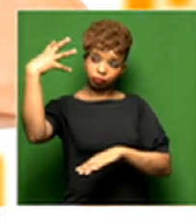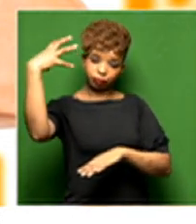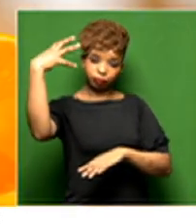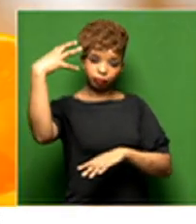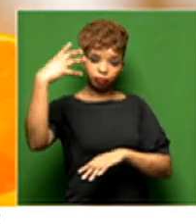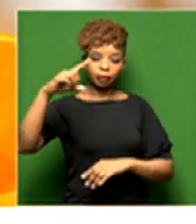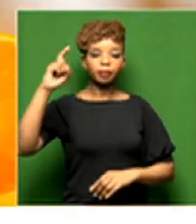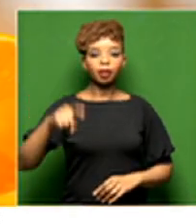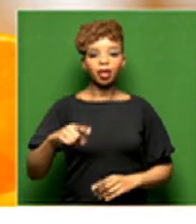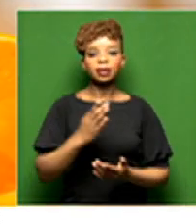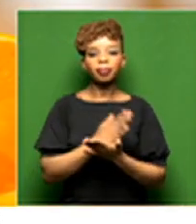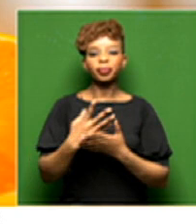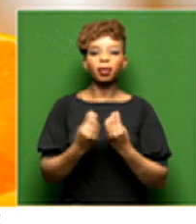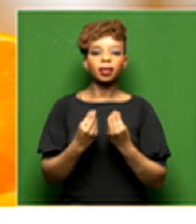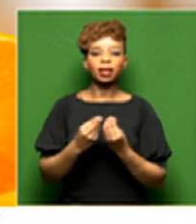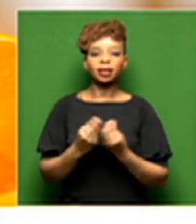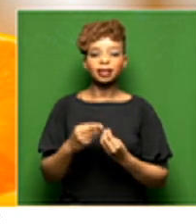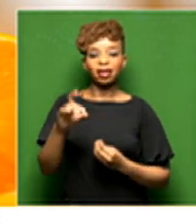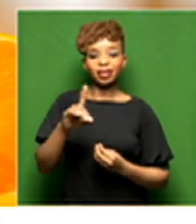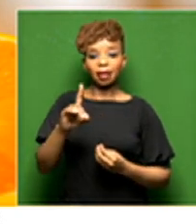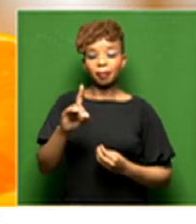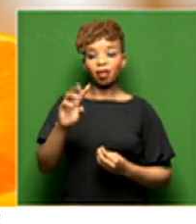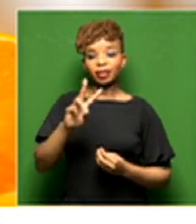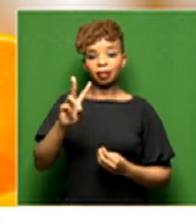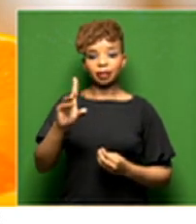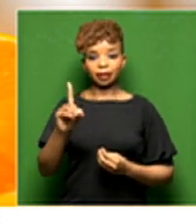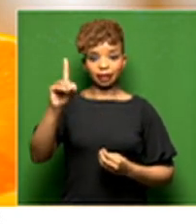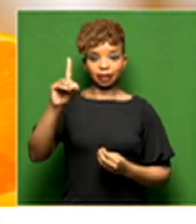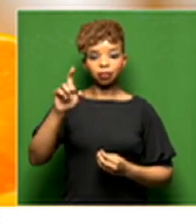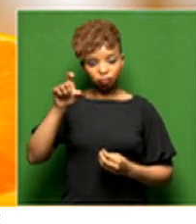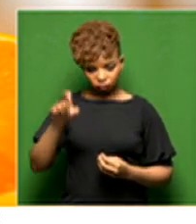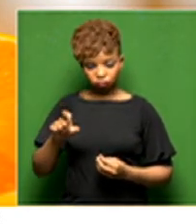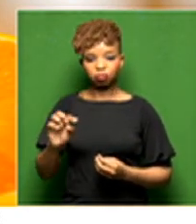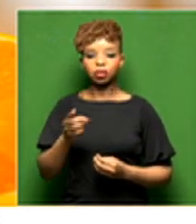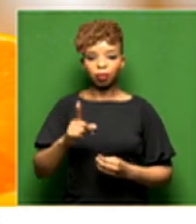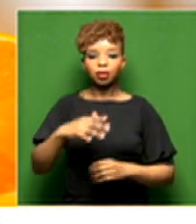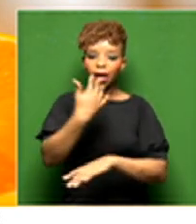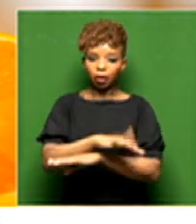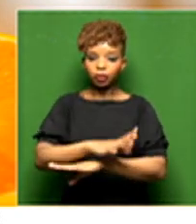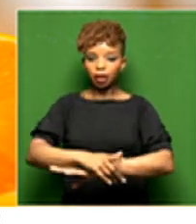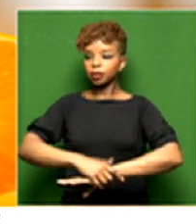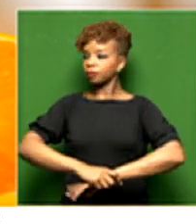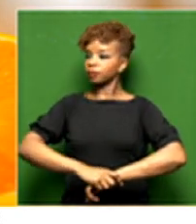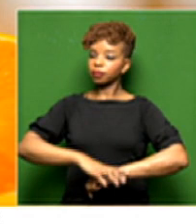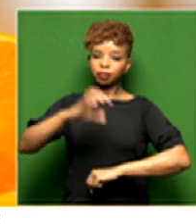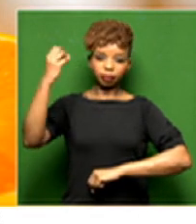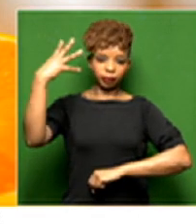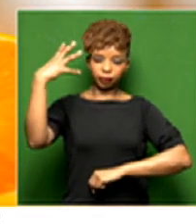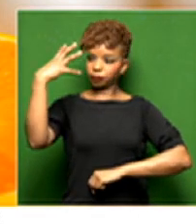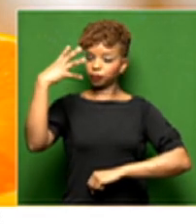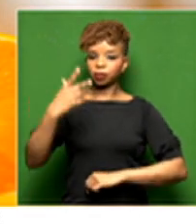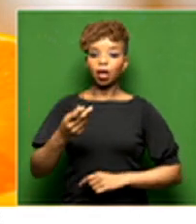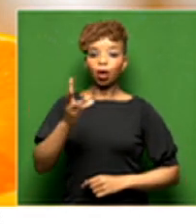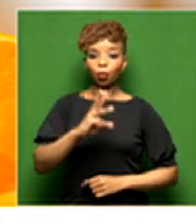One of the best things you could be doing for yourself during this time is being outside and getting healthy levels of sunshine. It's going to be a beautiful day in the Western